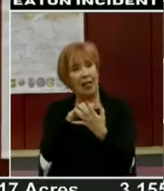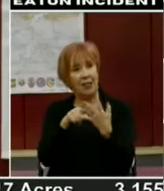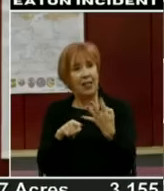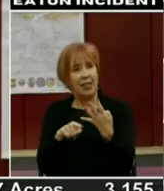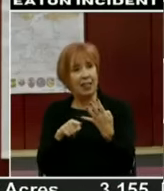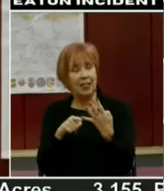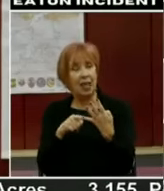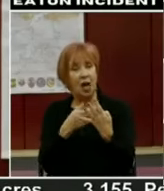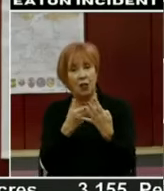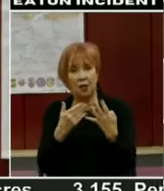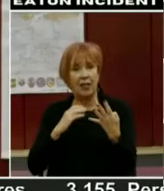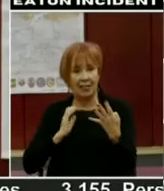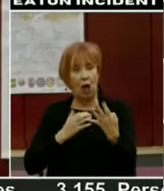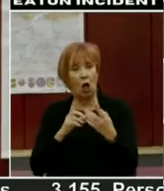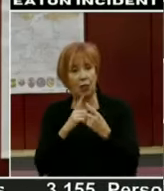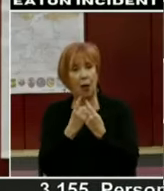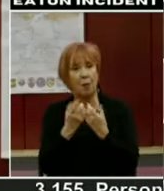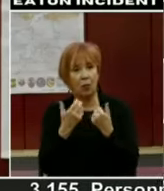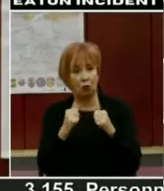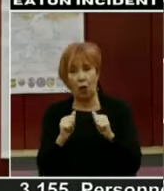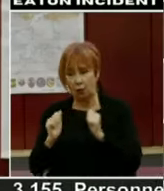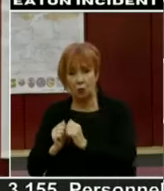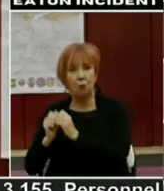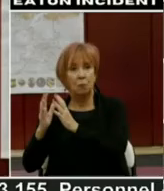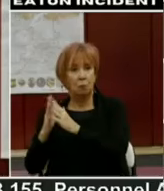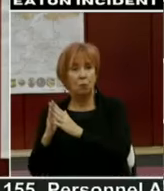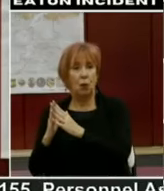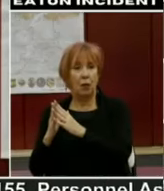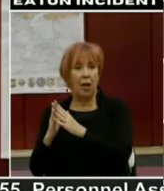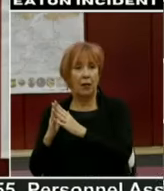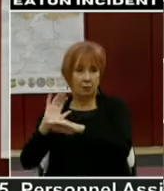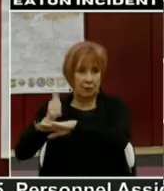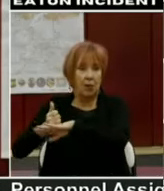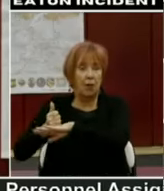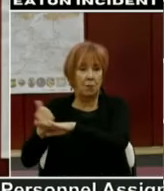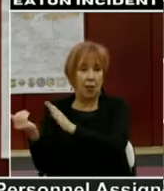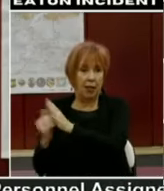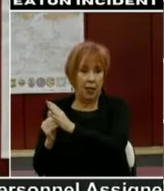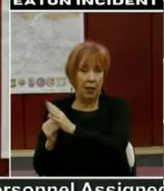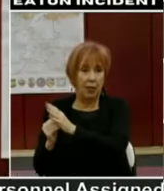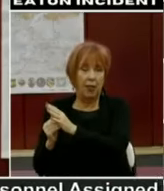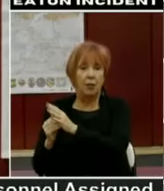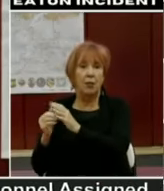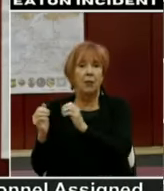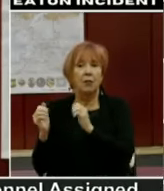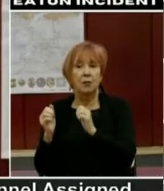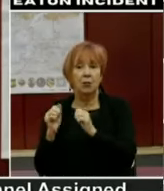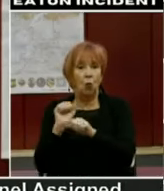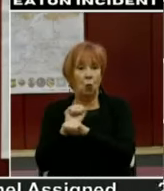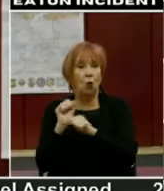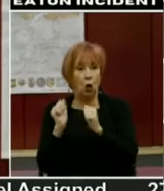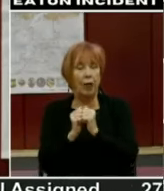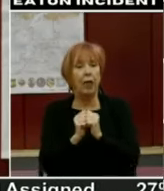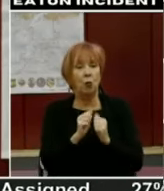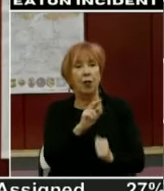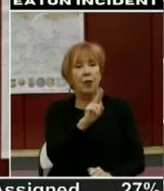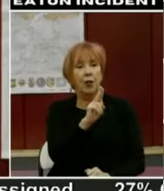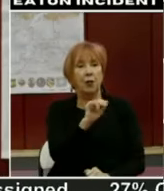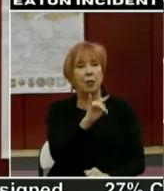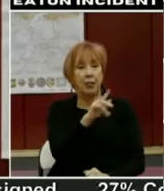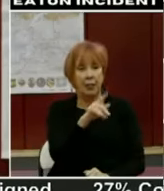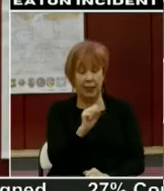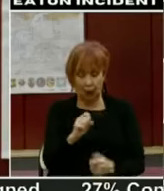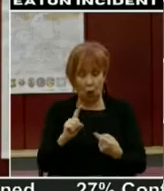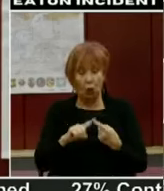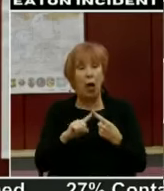components that our department is looking at to restore, along with the public or private utility companies. First, on the water supply,